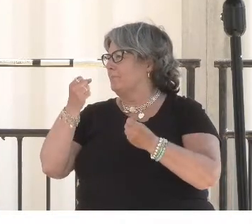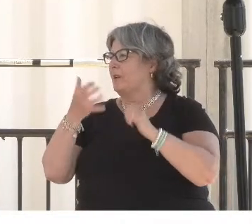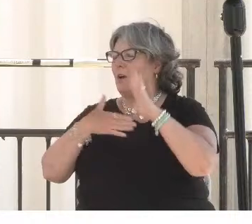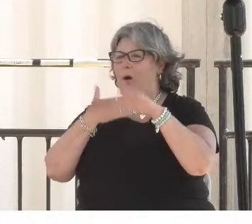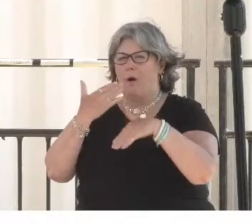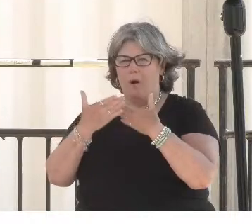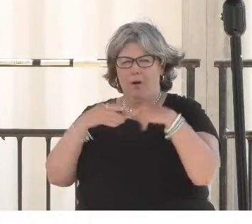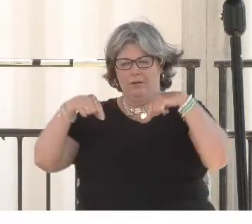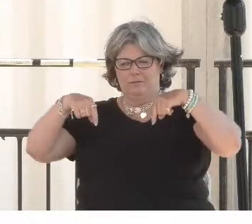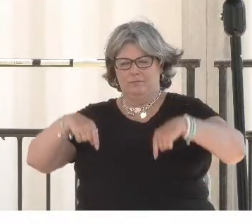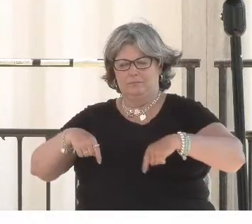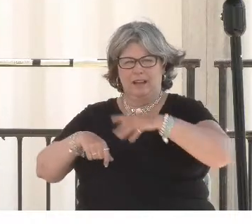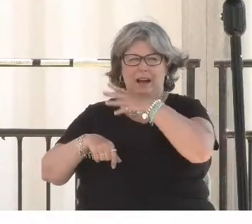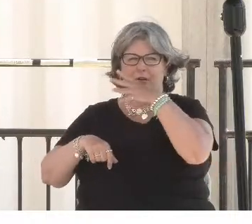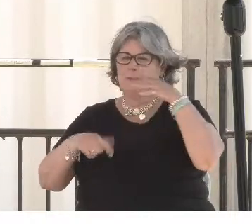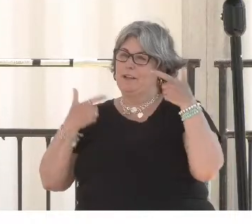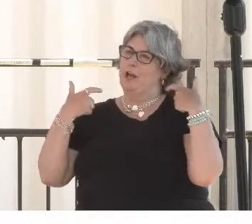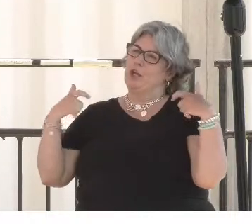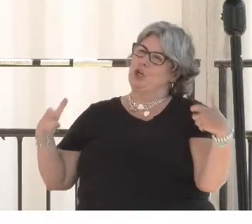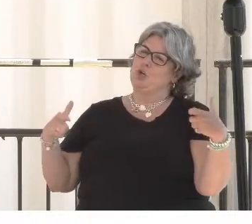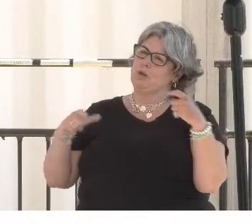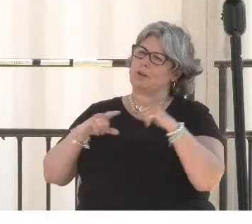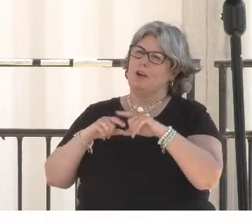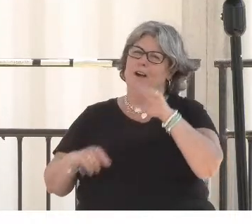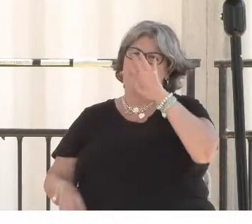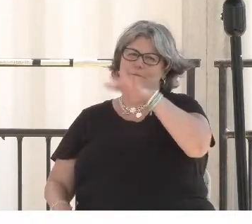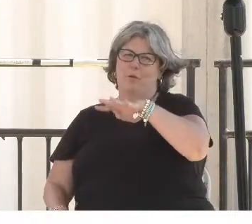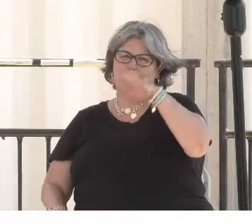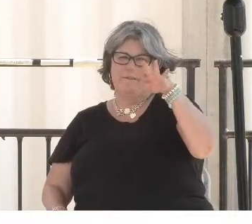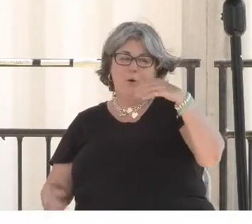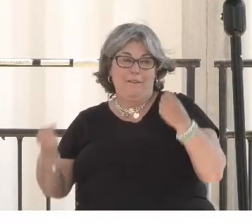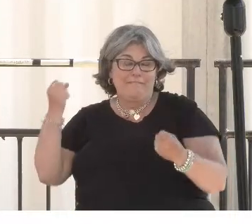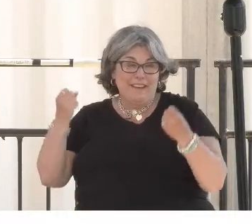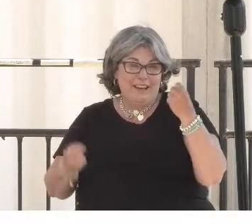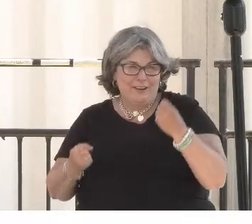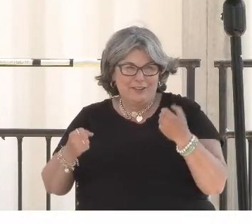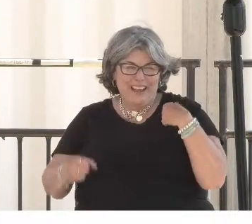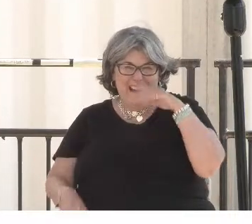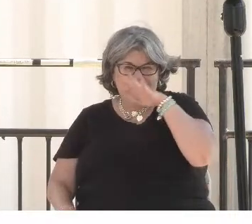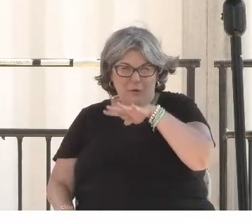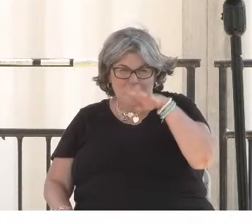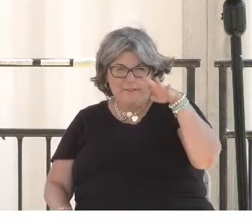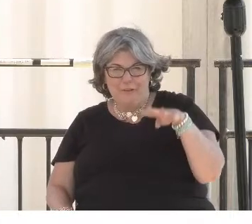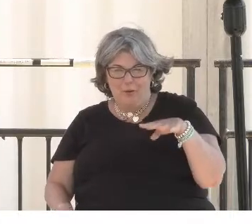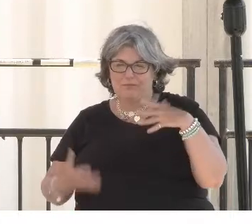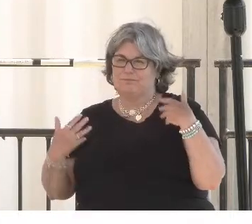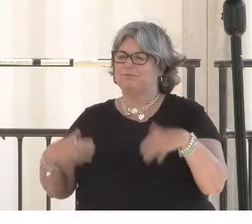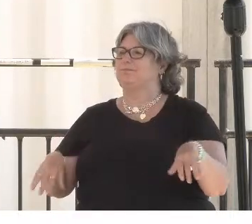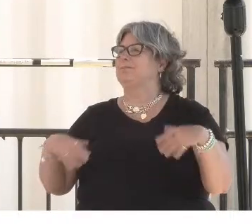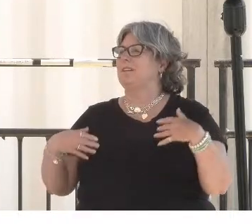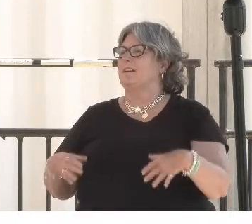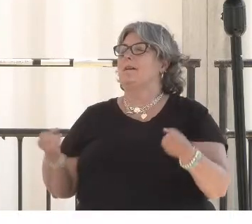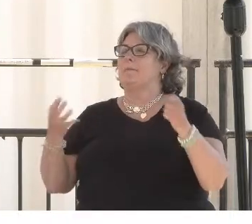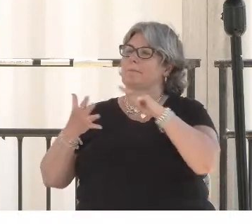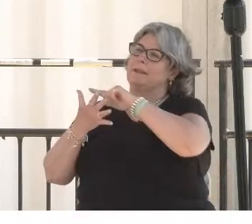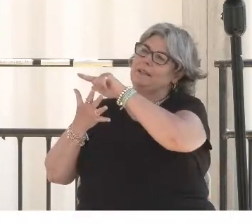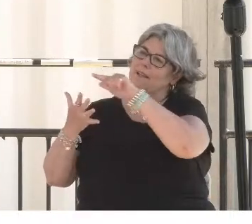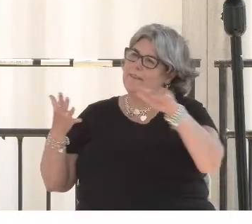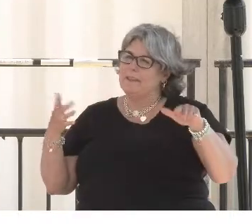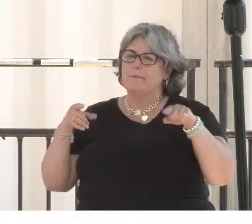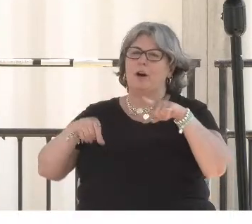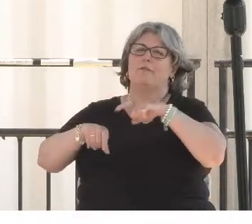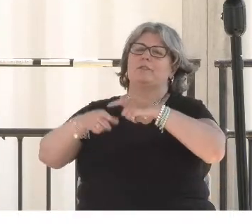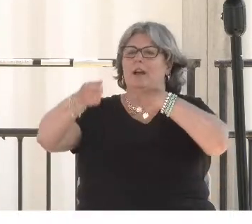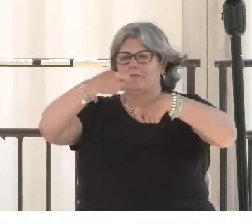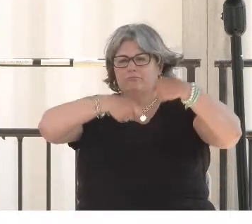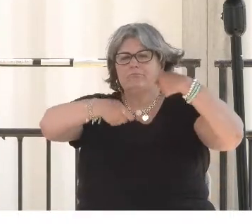ranch, which is not a huge ranch, but we have 40 Ford vehicles on our ranch, and there is no reason why many of them over time can't